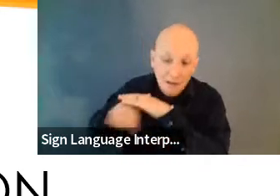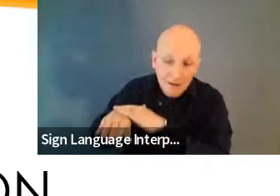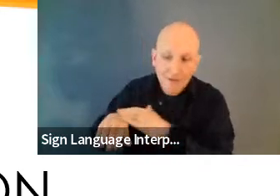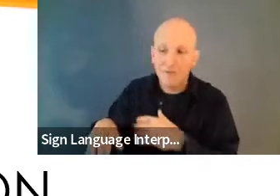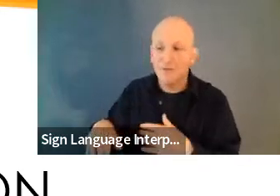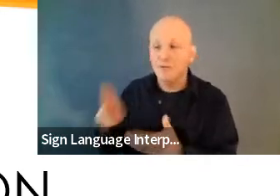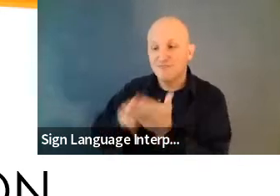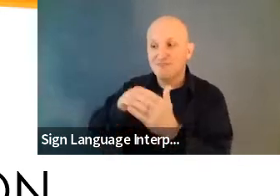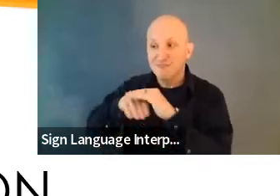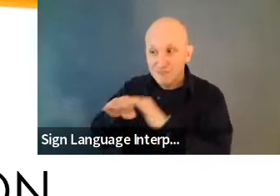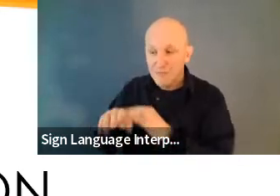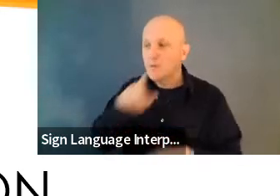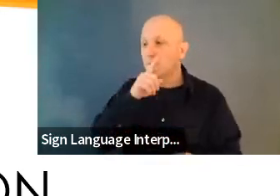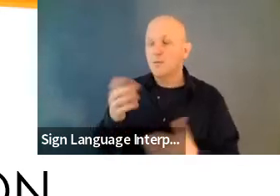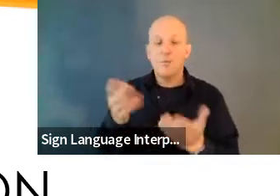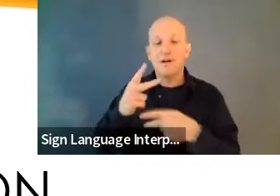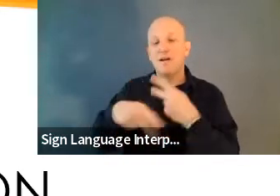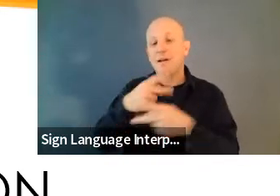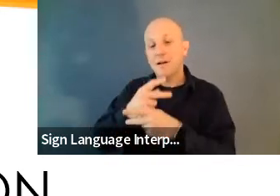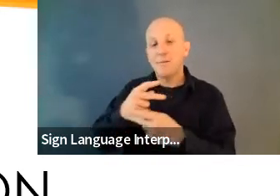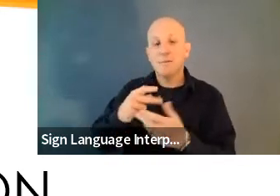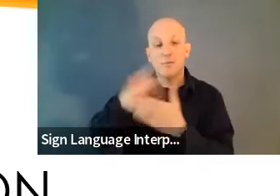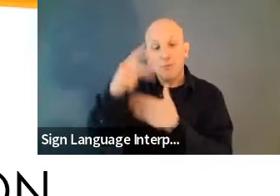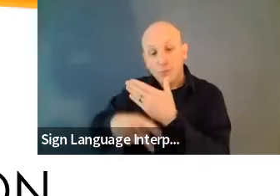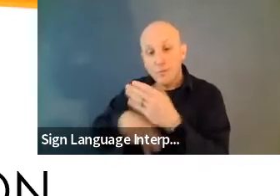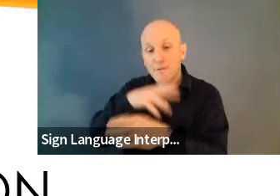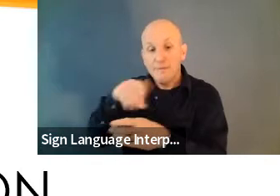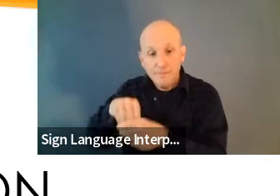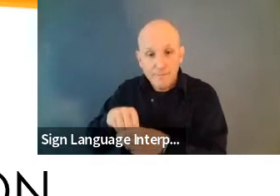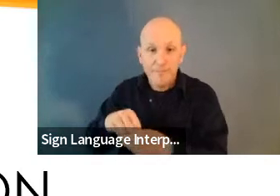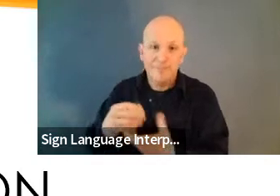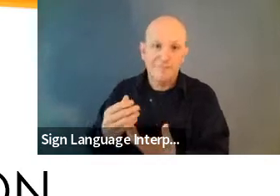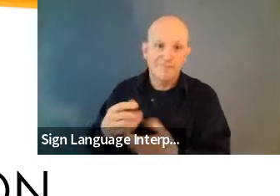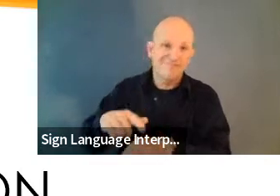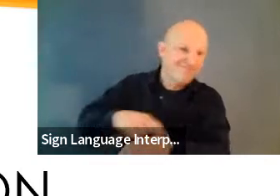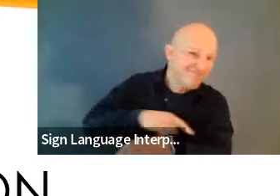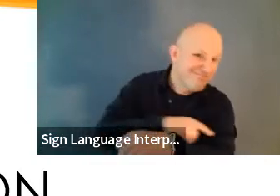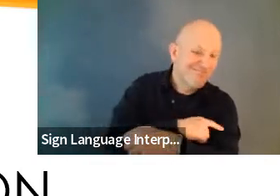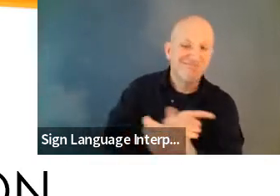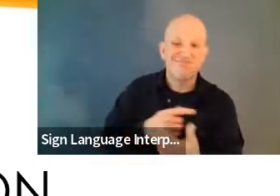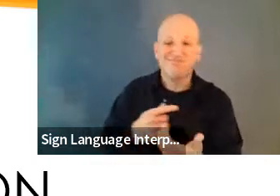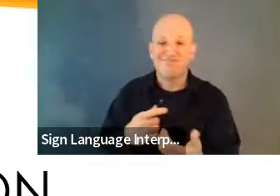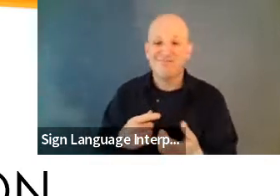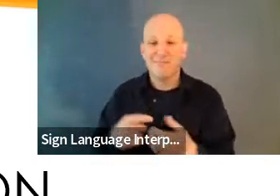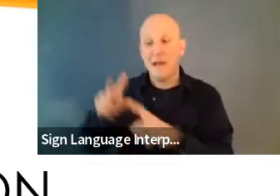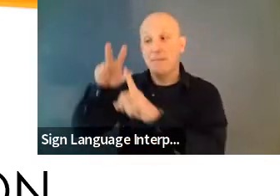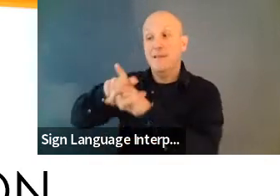program you have, a bunch of different factors. So a long application process. Past winners have been through the Center for Youth